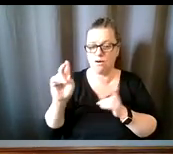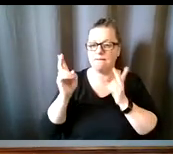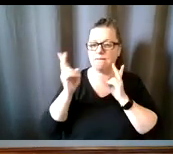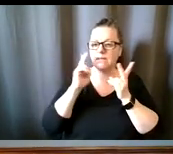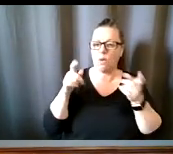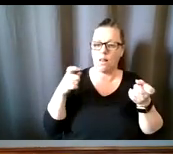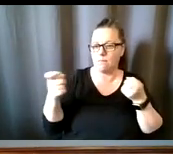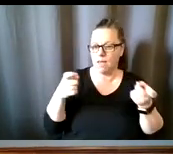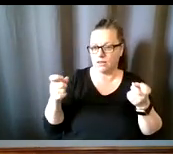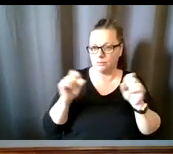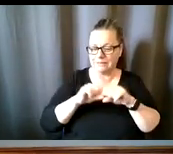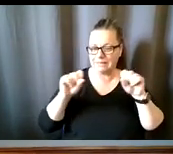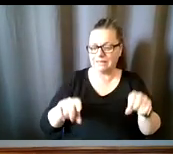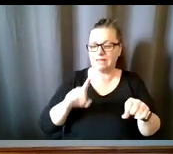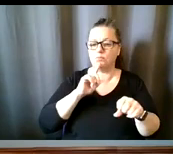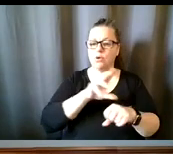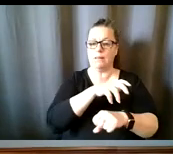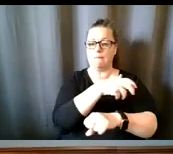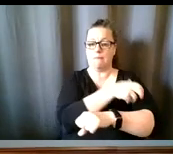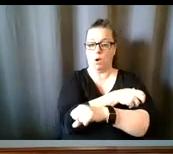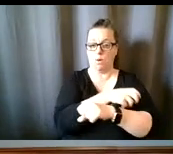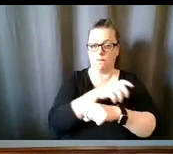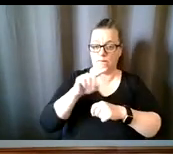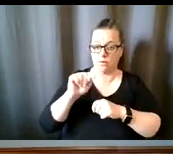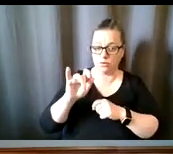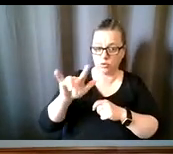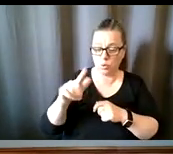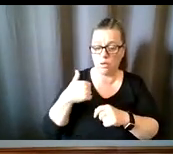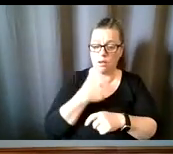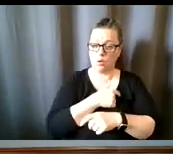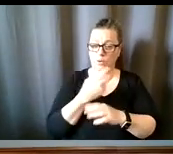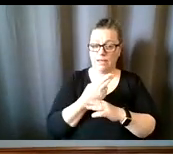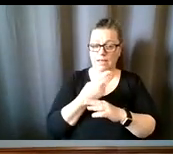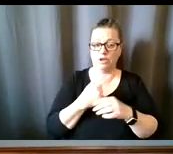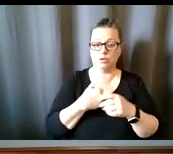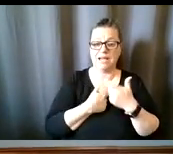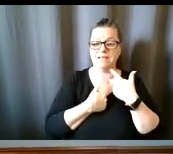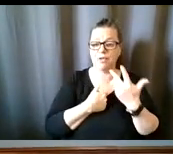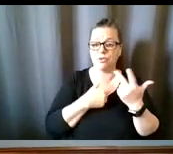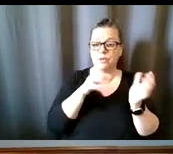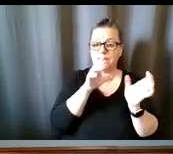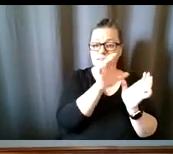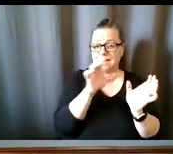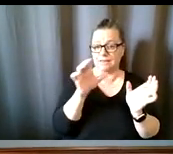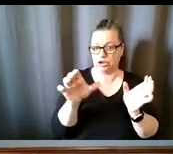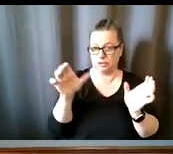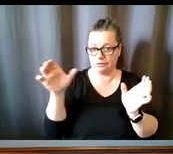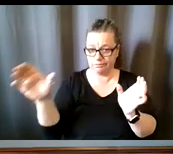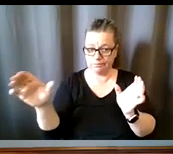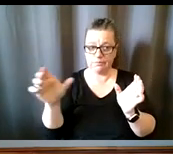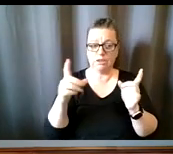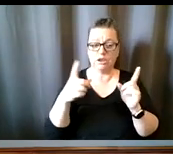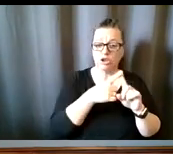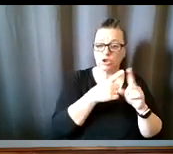system. It's a really powerful tool that we can use. And at simplest, it has these 3 sections of to do, doing, and